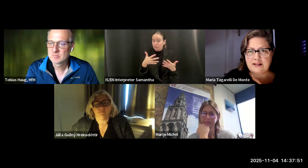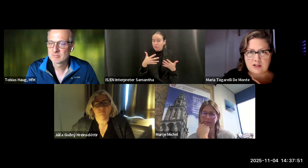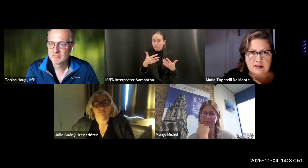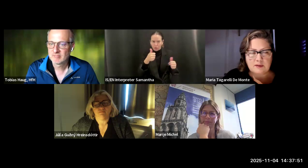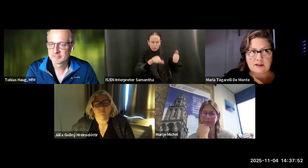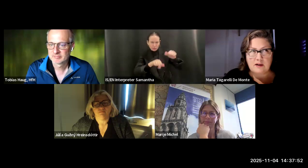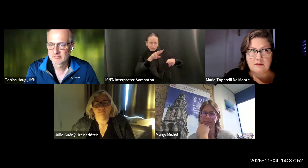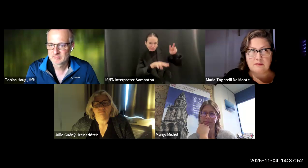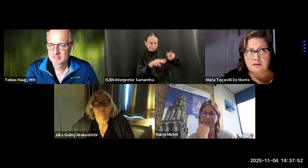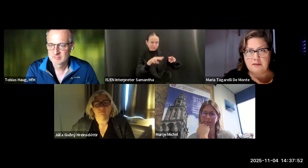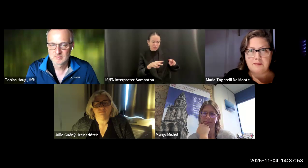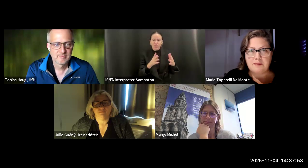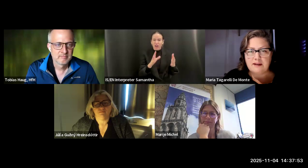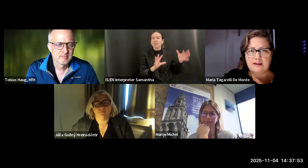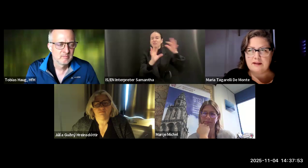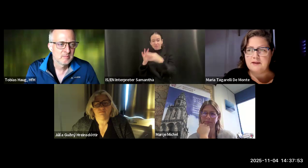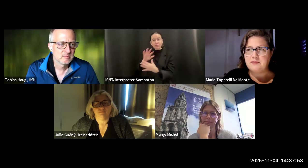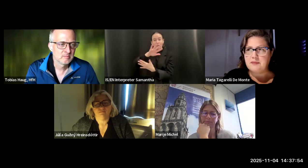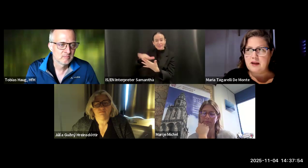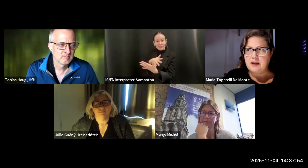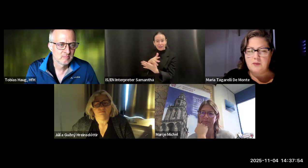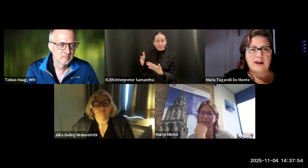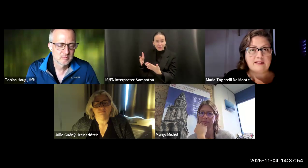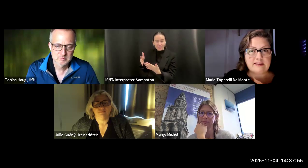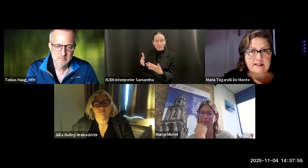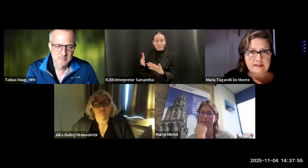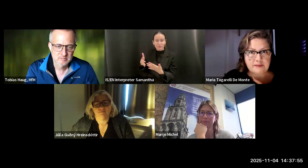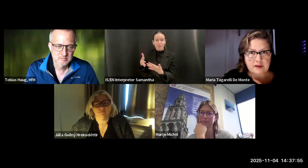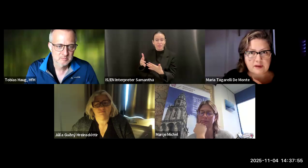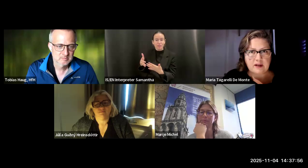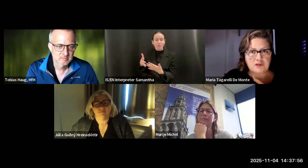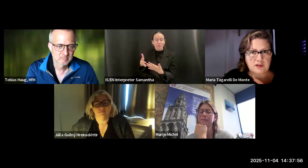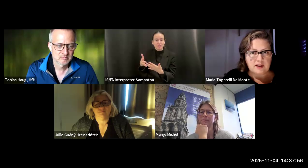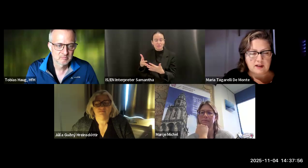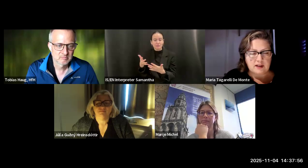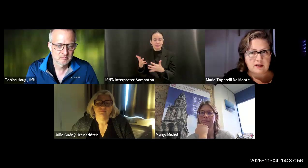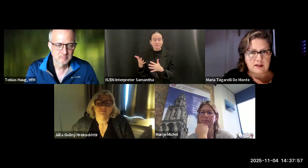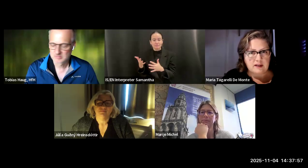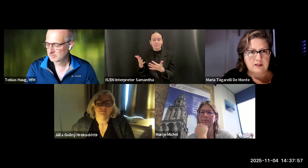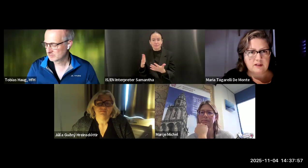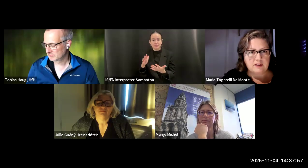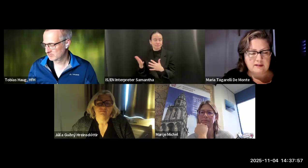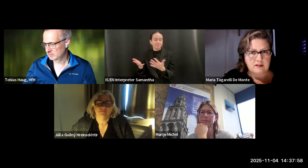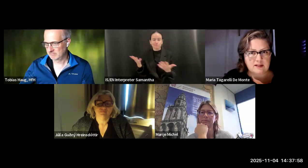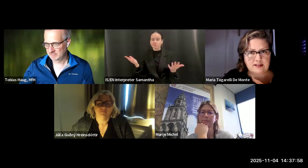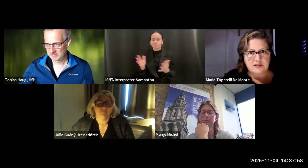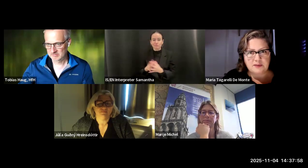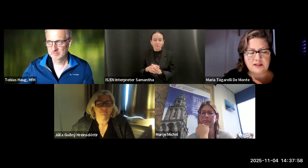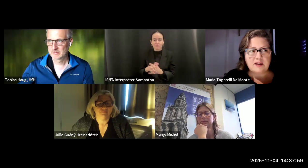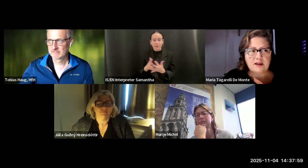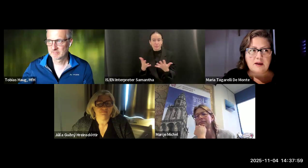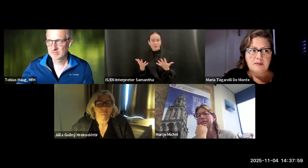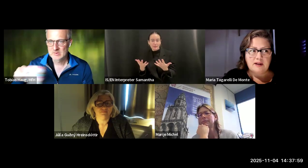of sign language assessment, there might be practices concerning integrated